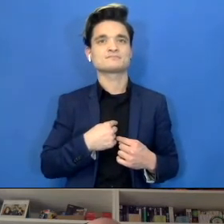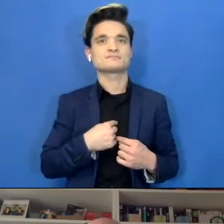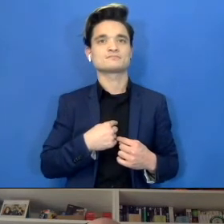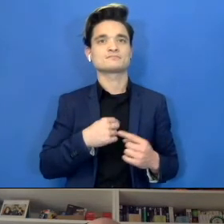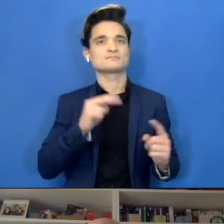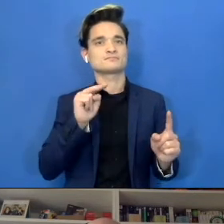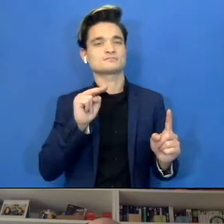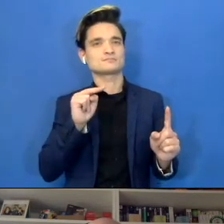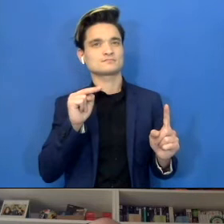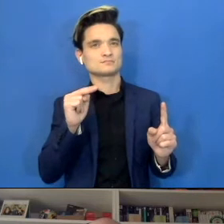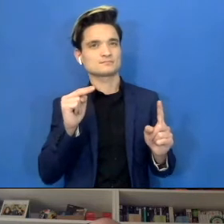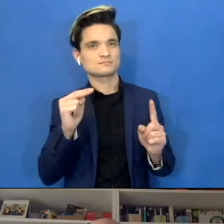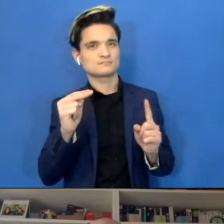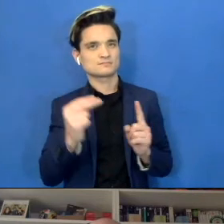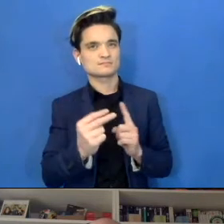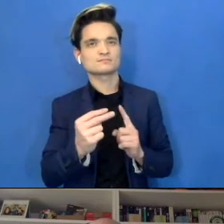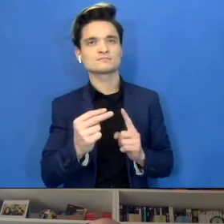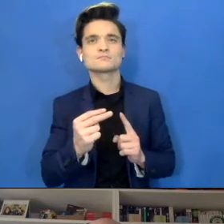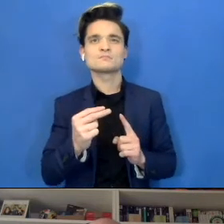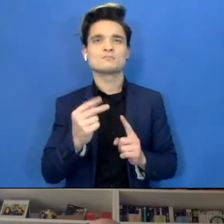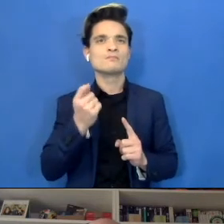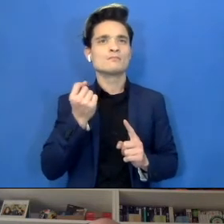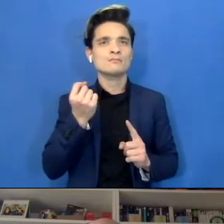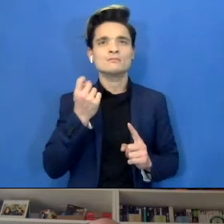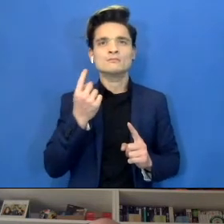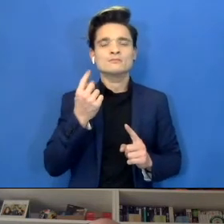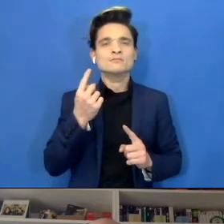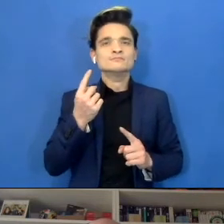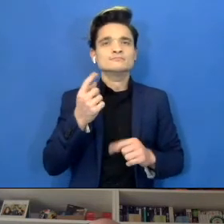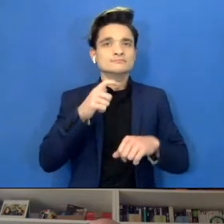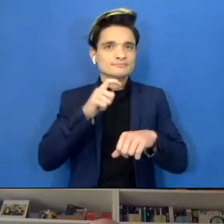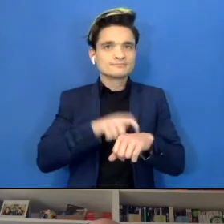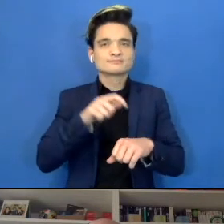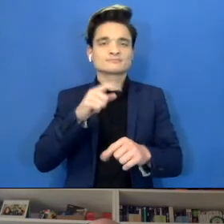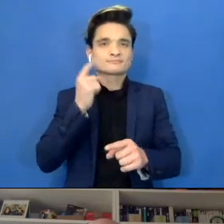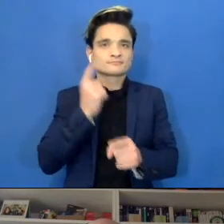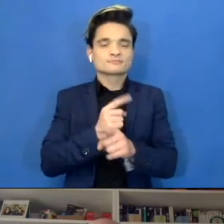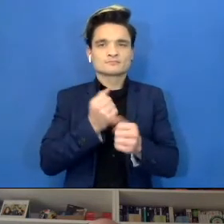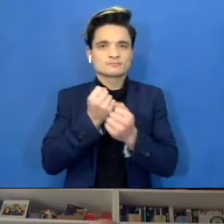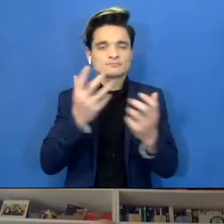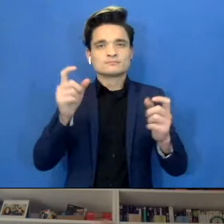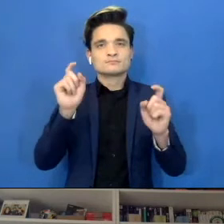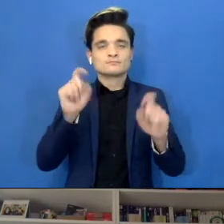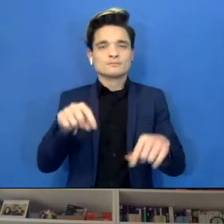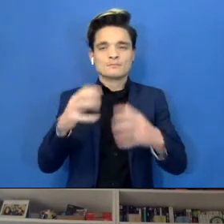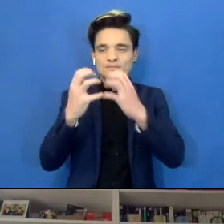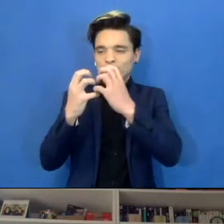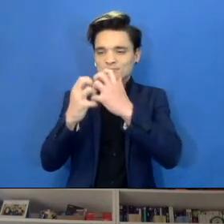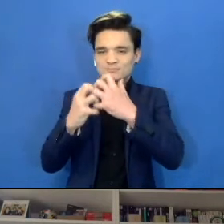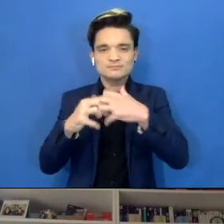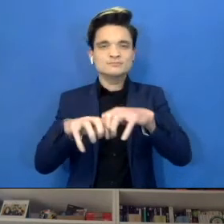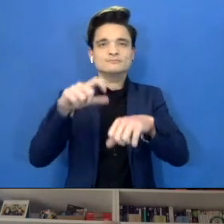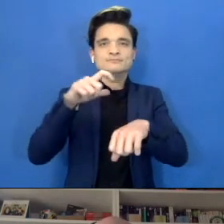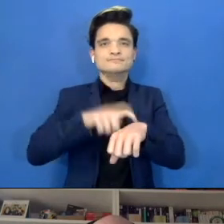for me, a stage slap or punch in an improv show is extremely difficult. And